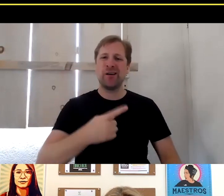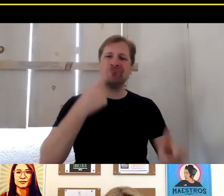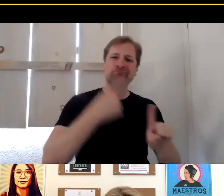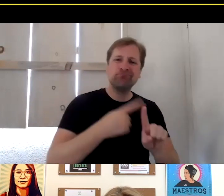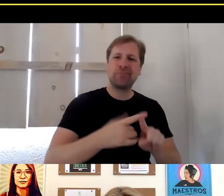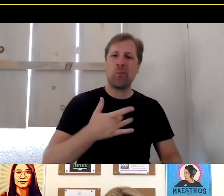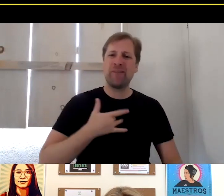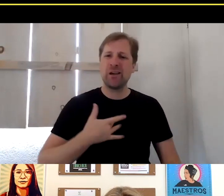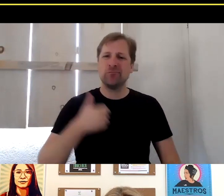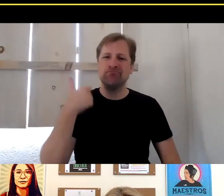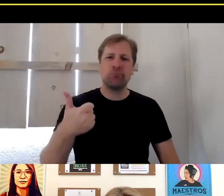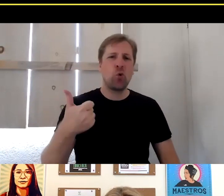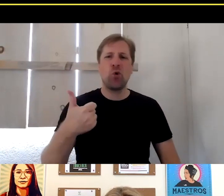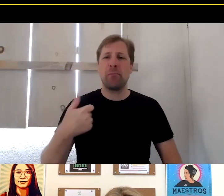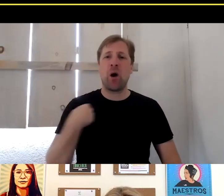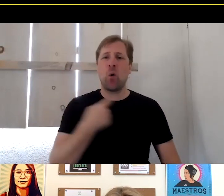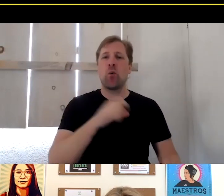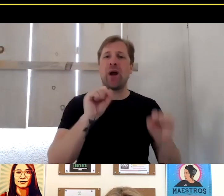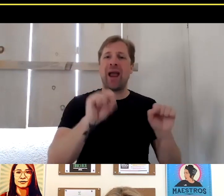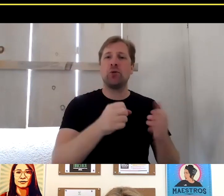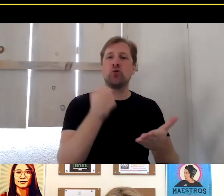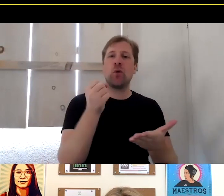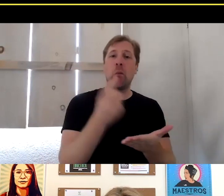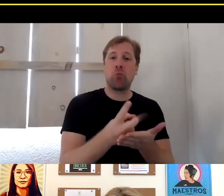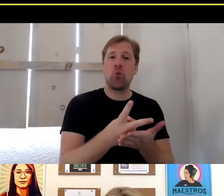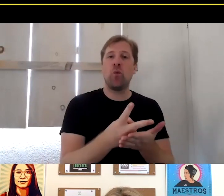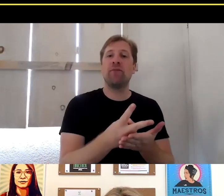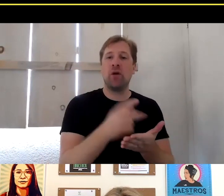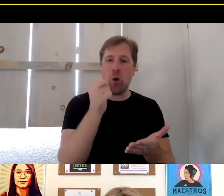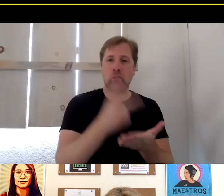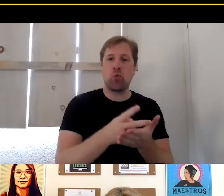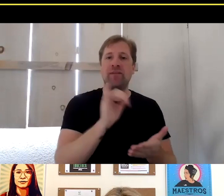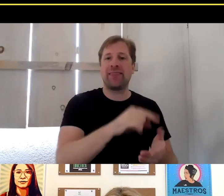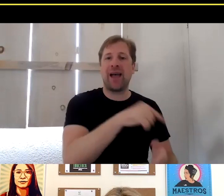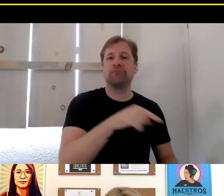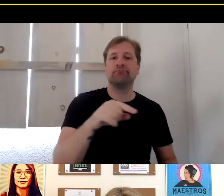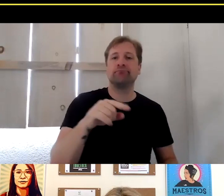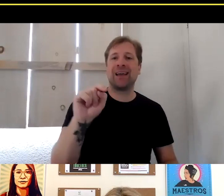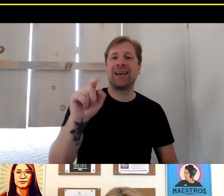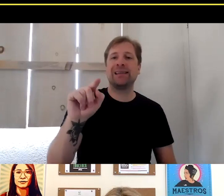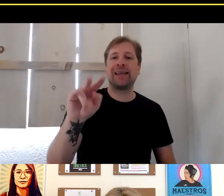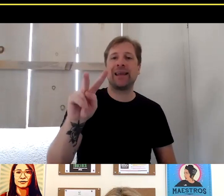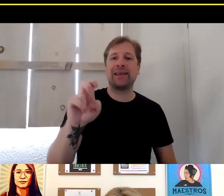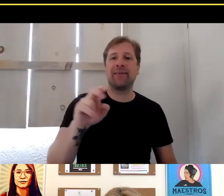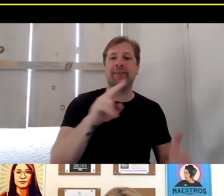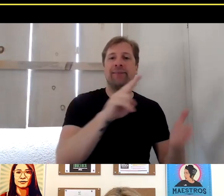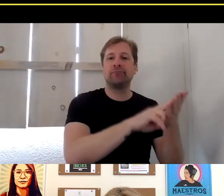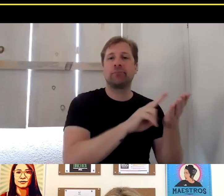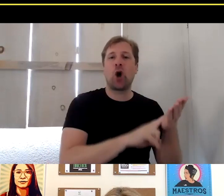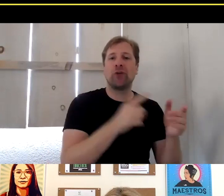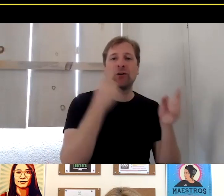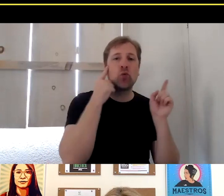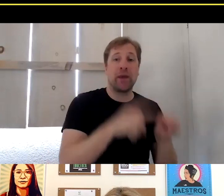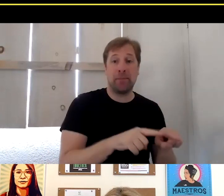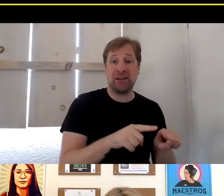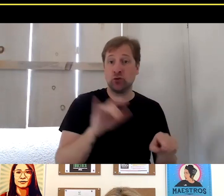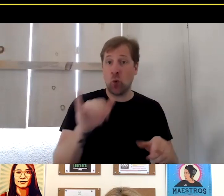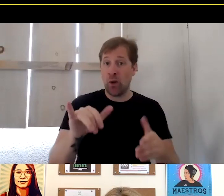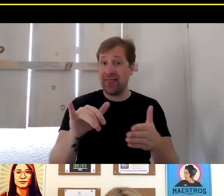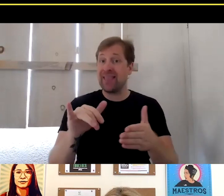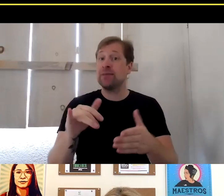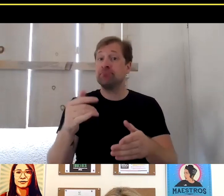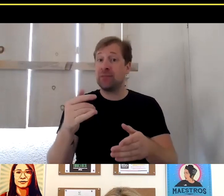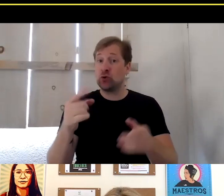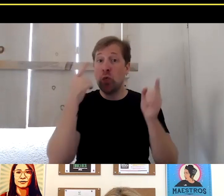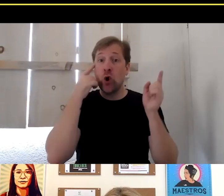we were able to get approved in this tentative agreement. The dates of this agreement is